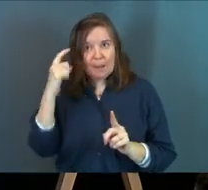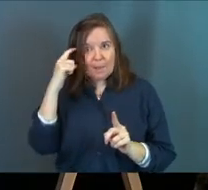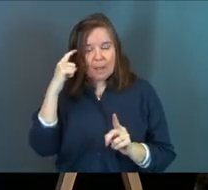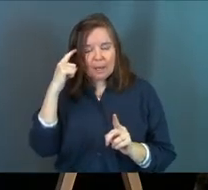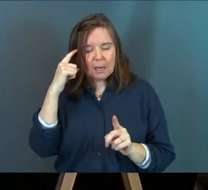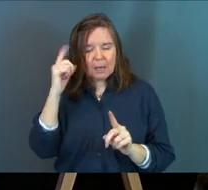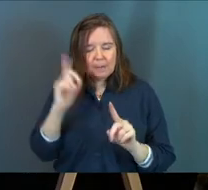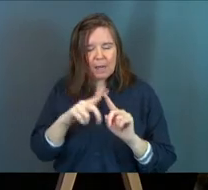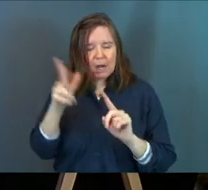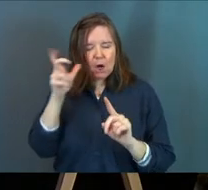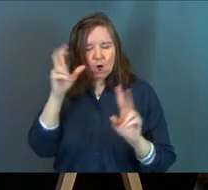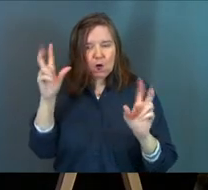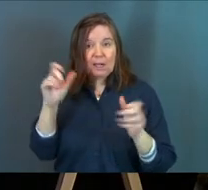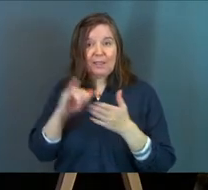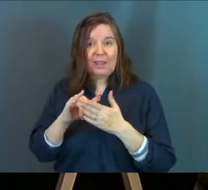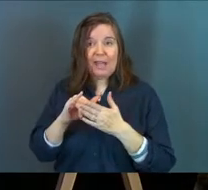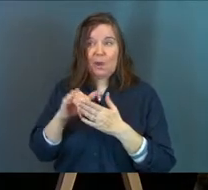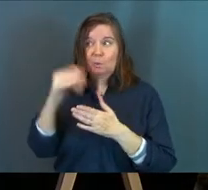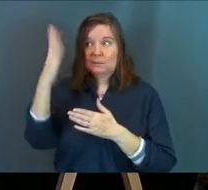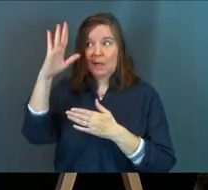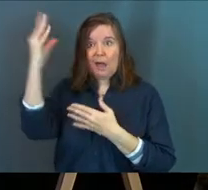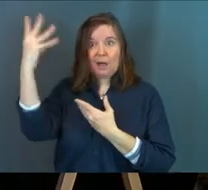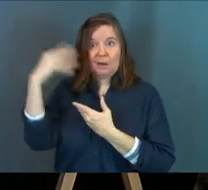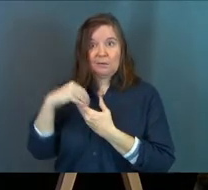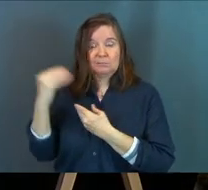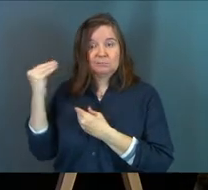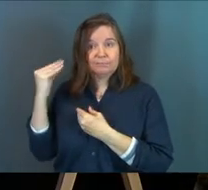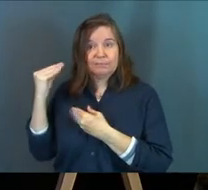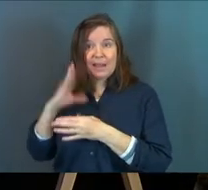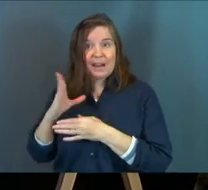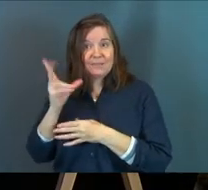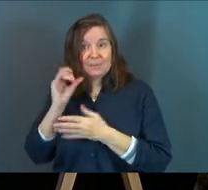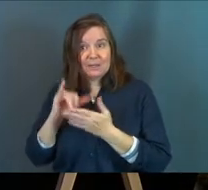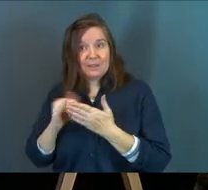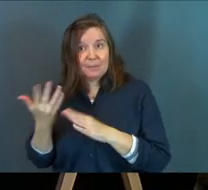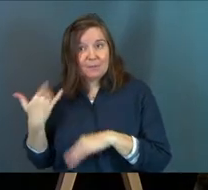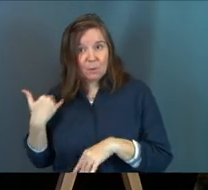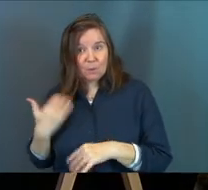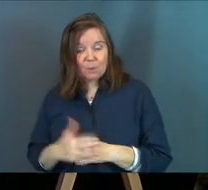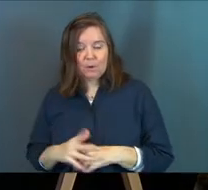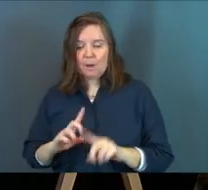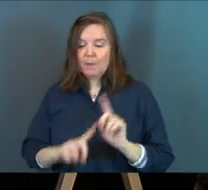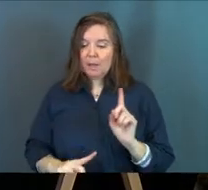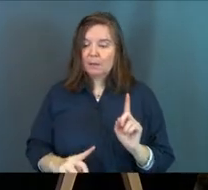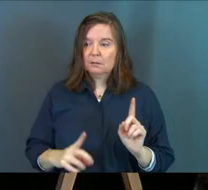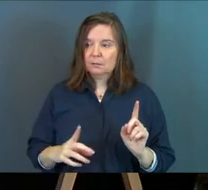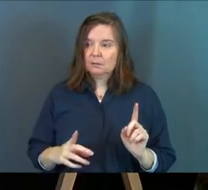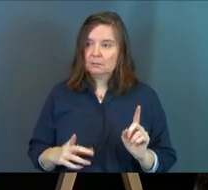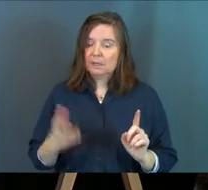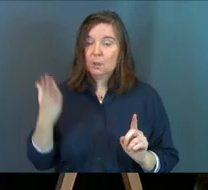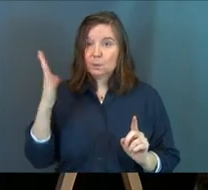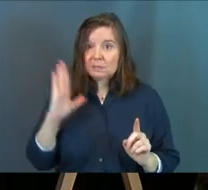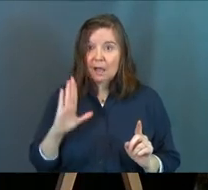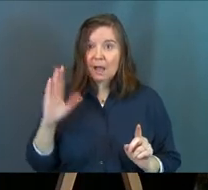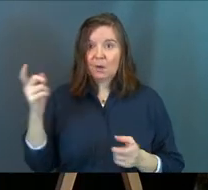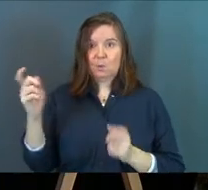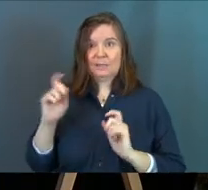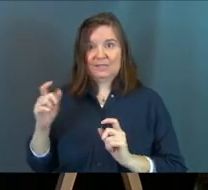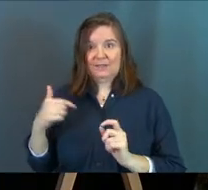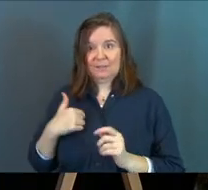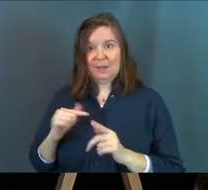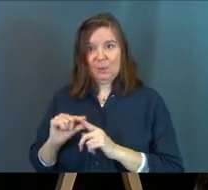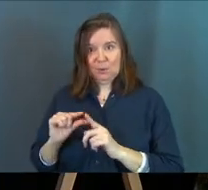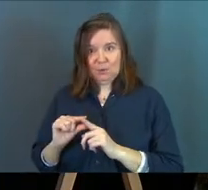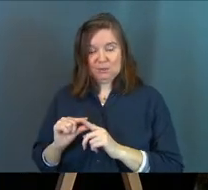mind. And that was a prophetic word, and I'd never experienced it before. But it was God was giving